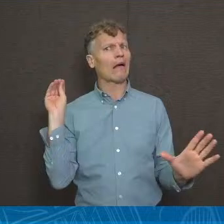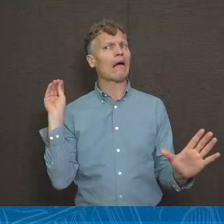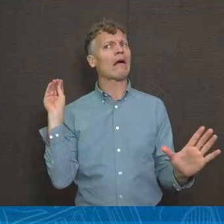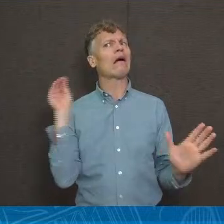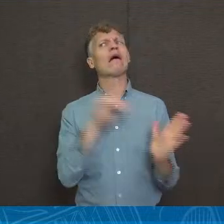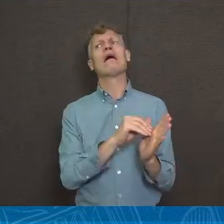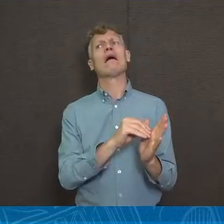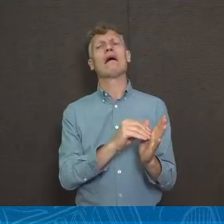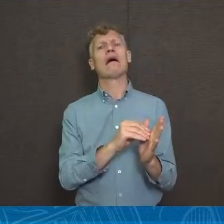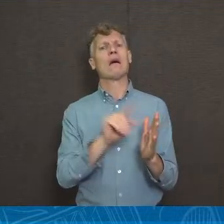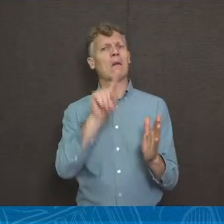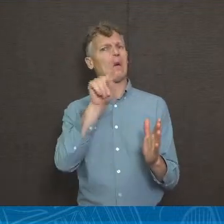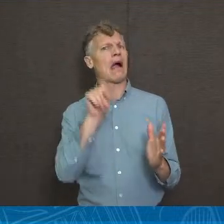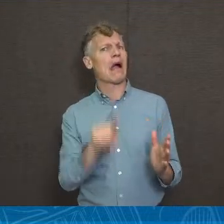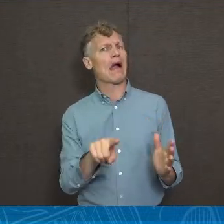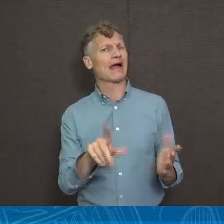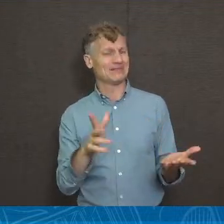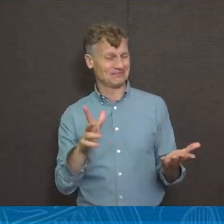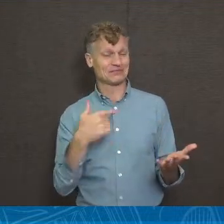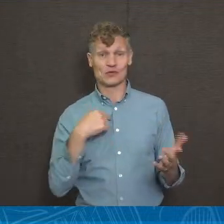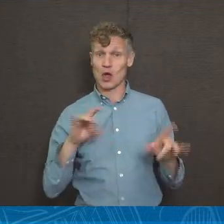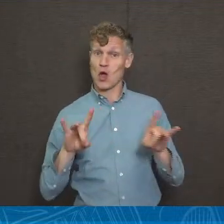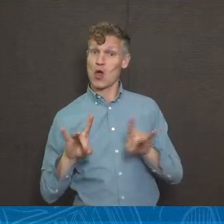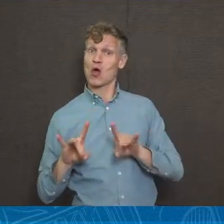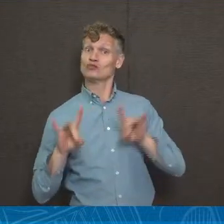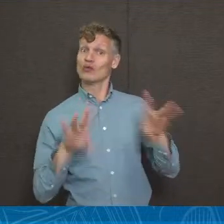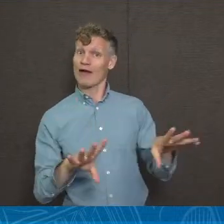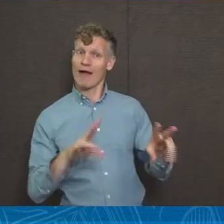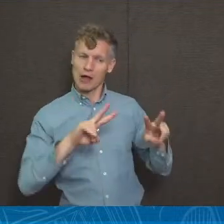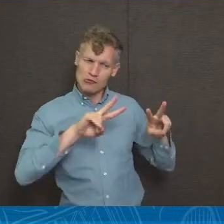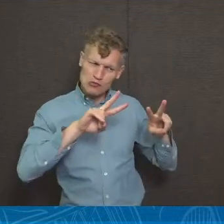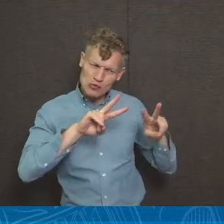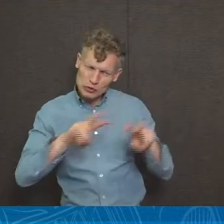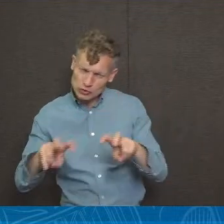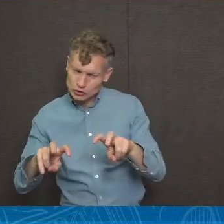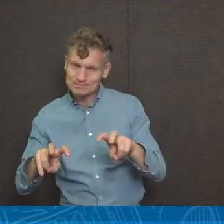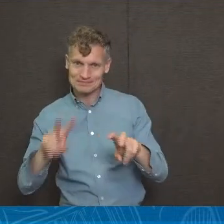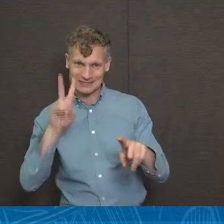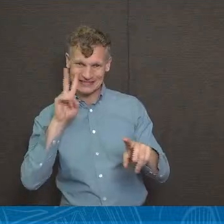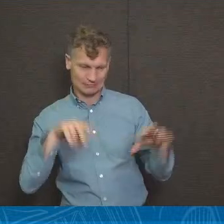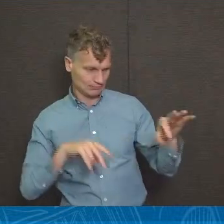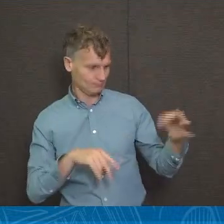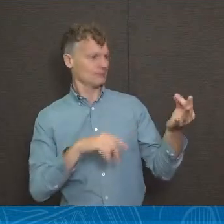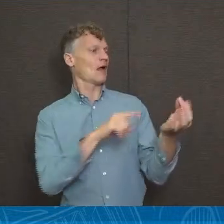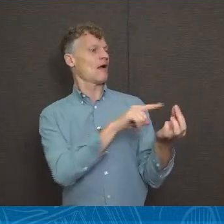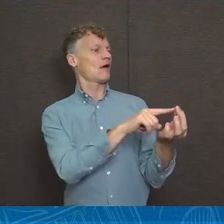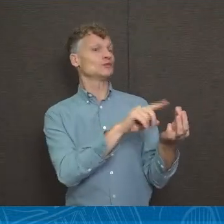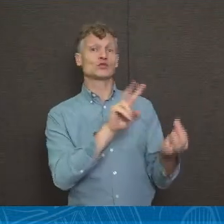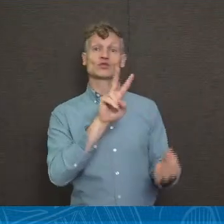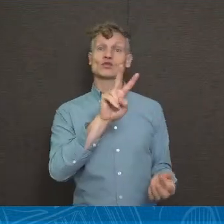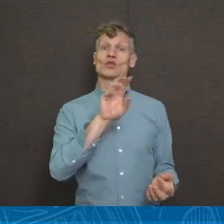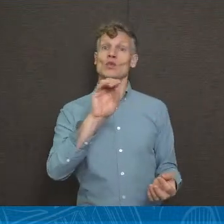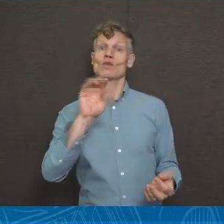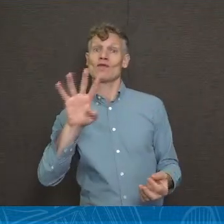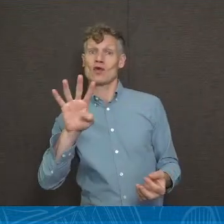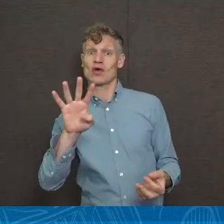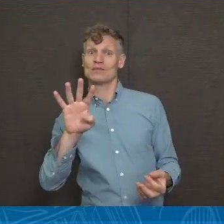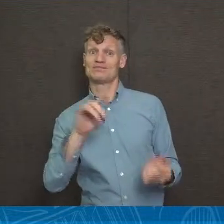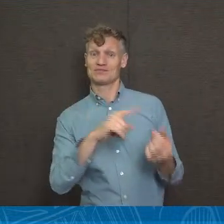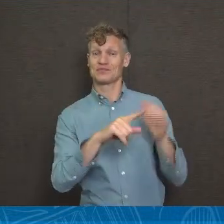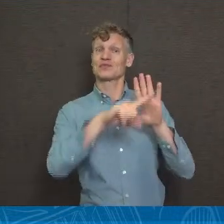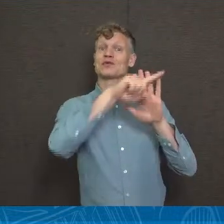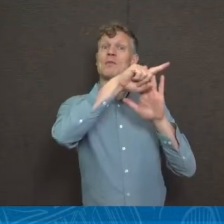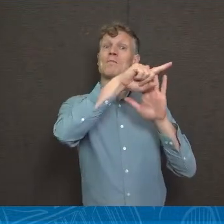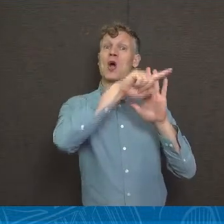traced it back, is there was this shift in 2004 in the policy dialogue where government realised that they could no longer